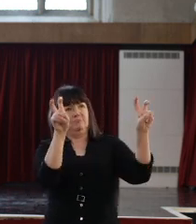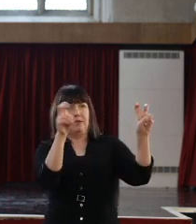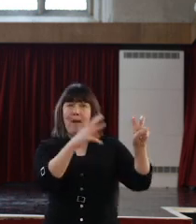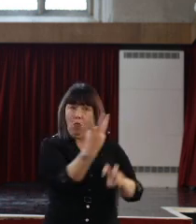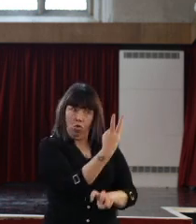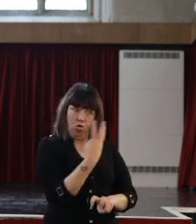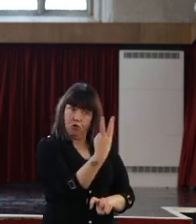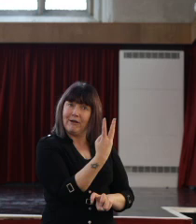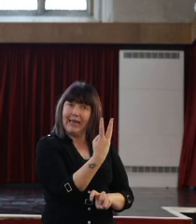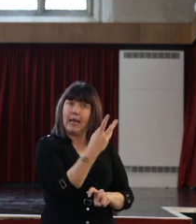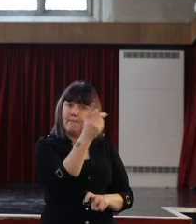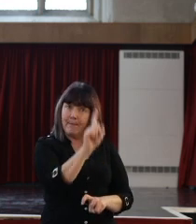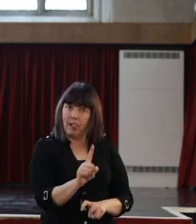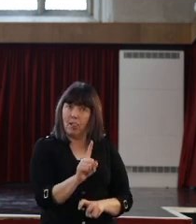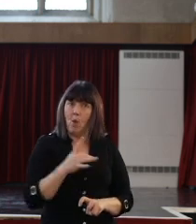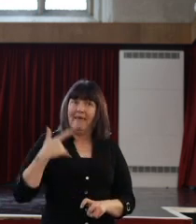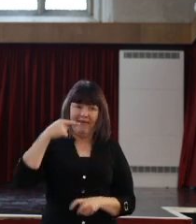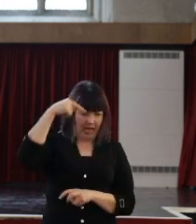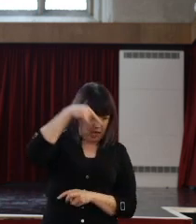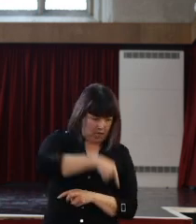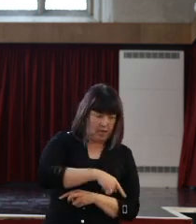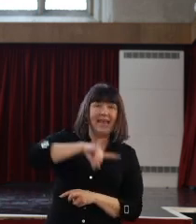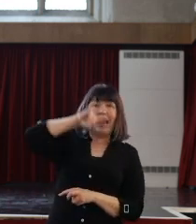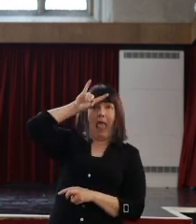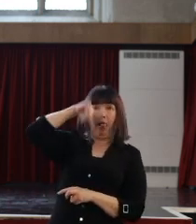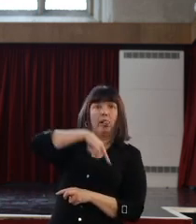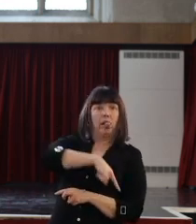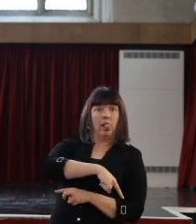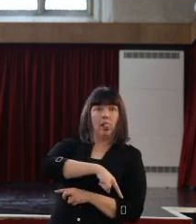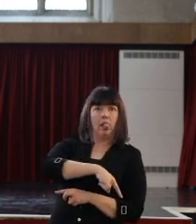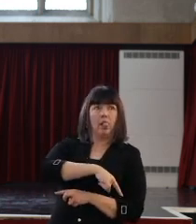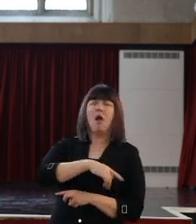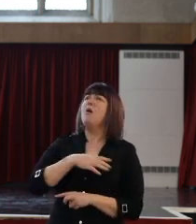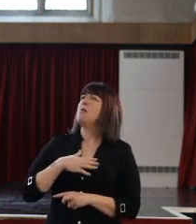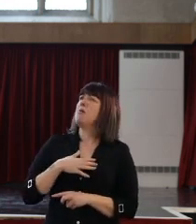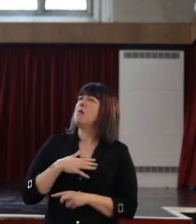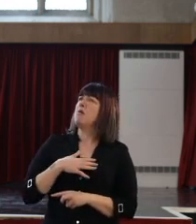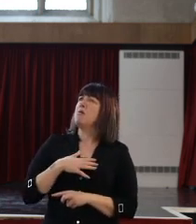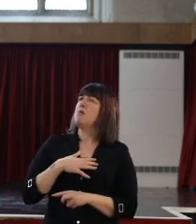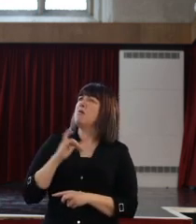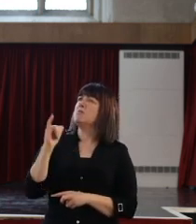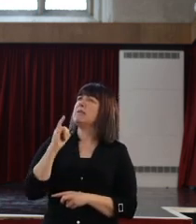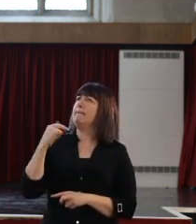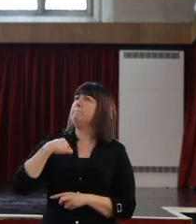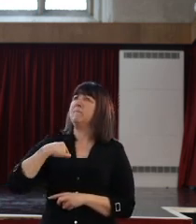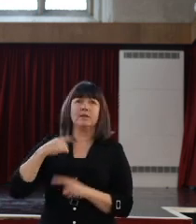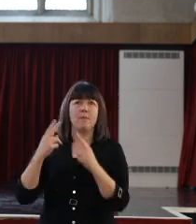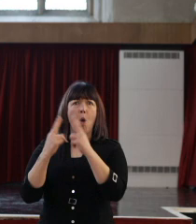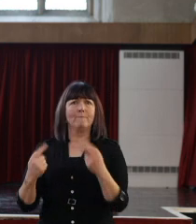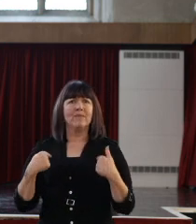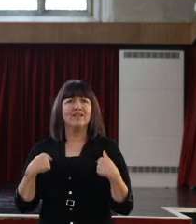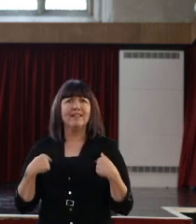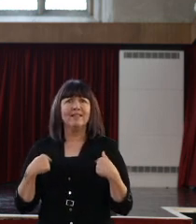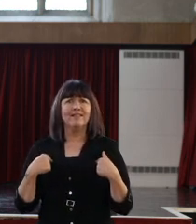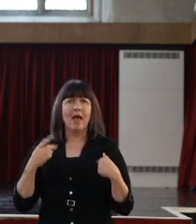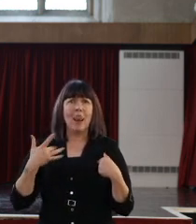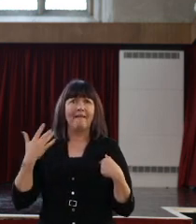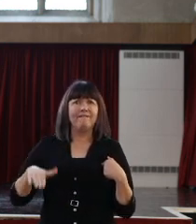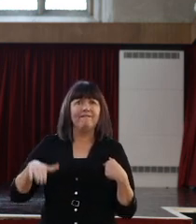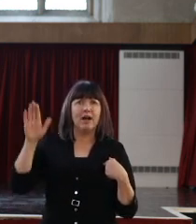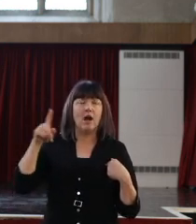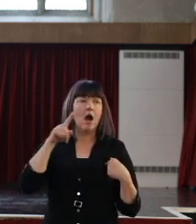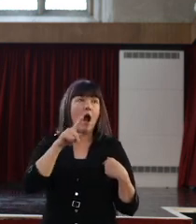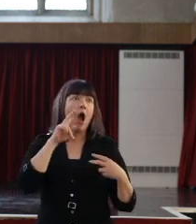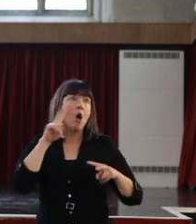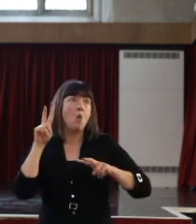that. And so that night, I sat down and watched my very first piece of theatre, and I bloody loved it.